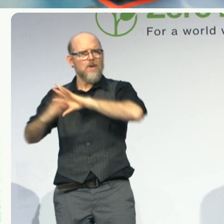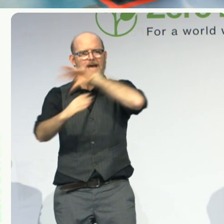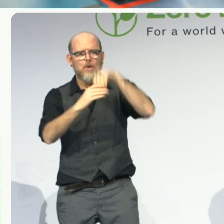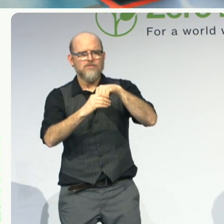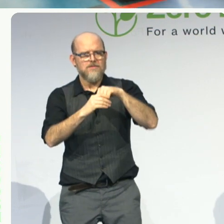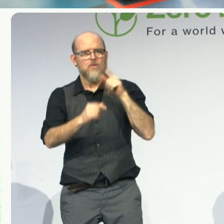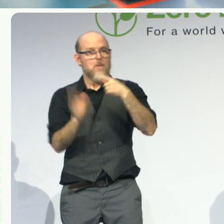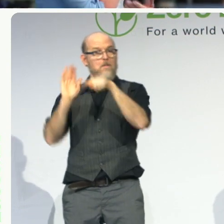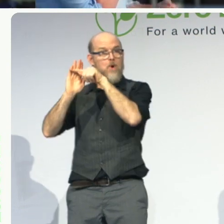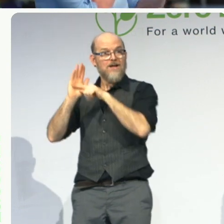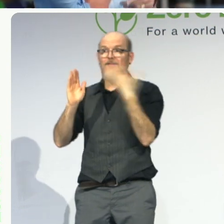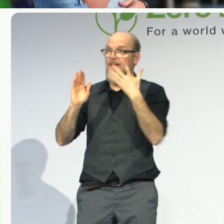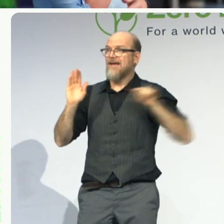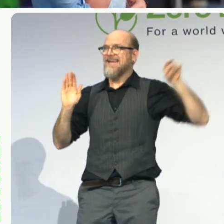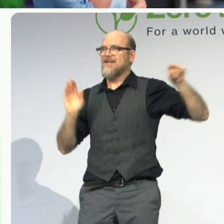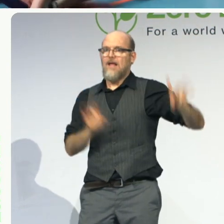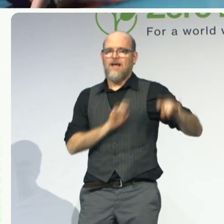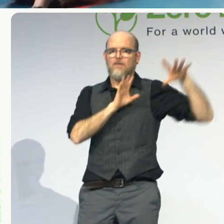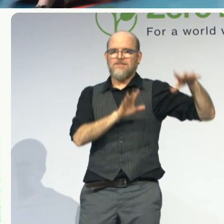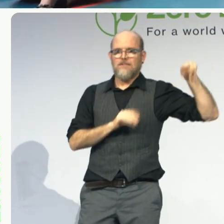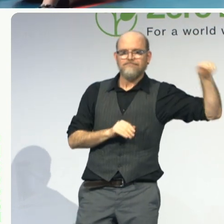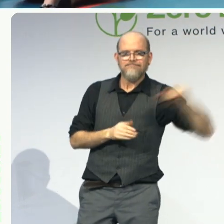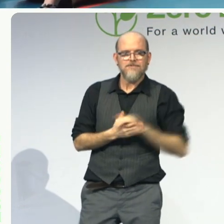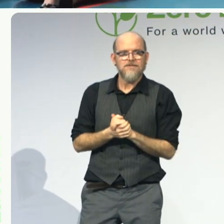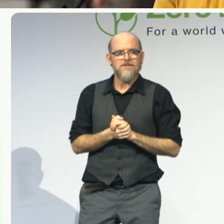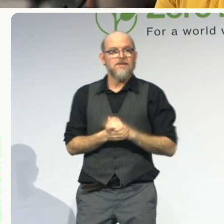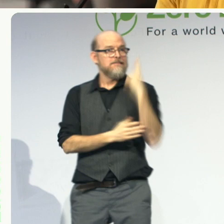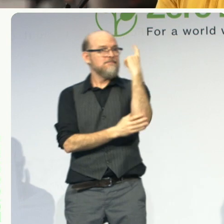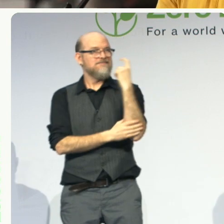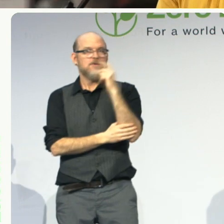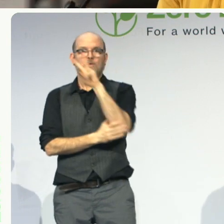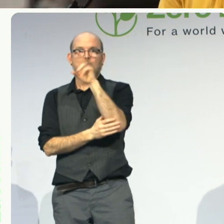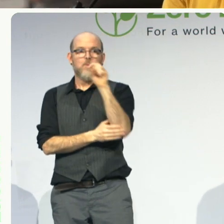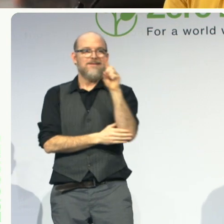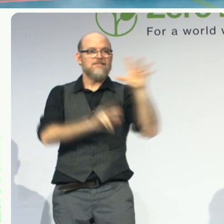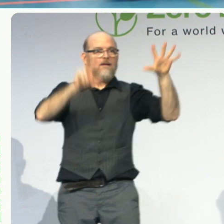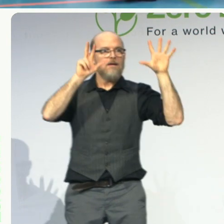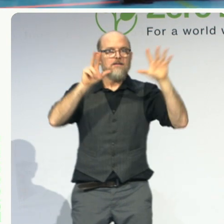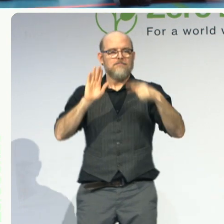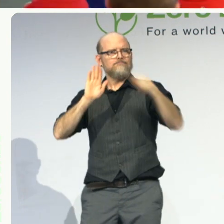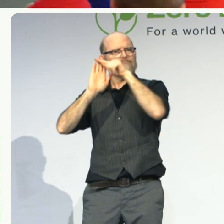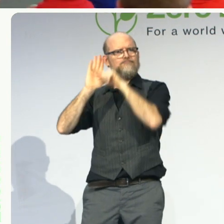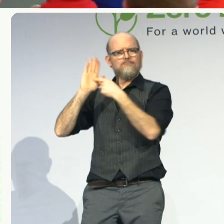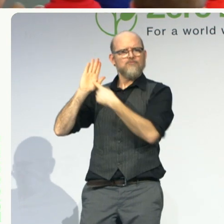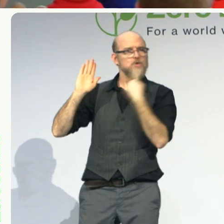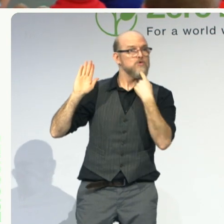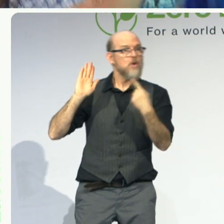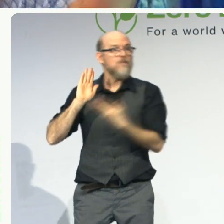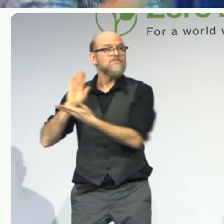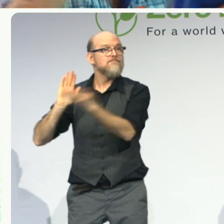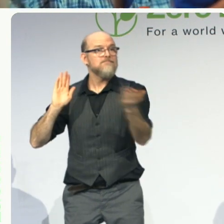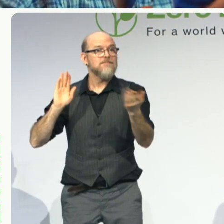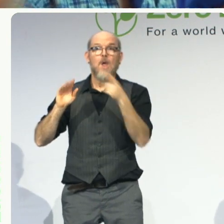in 2018, this policy is designed to ensure that students with disability in Queensland's state